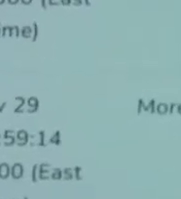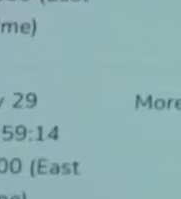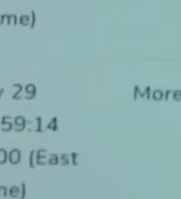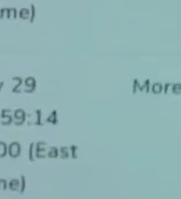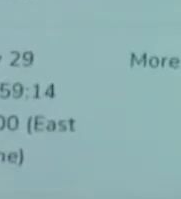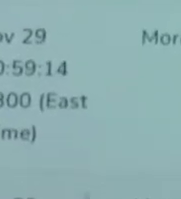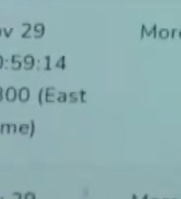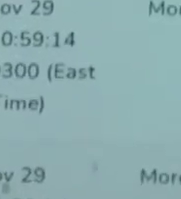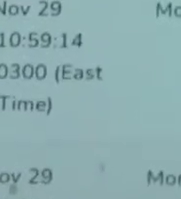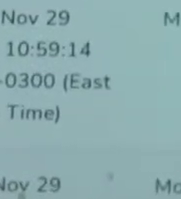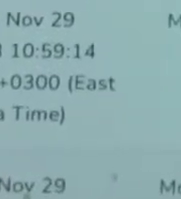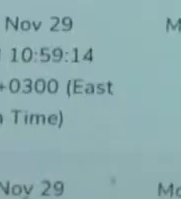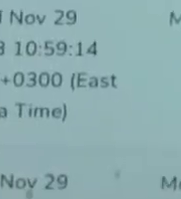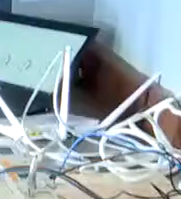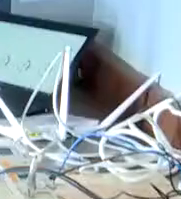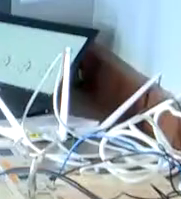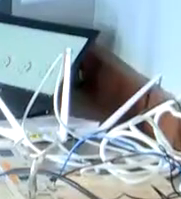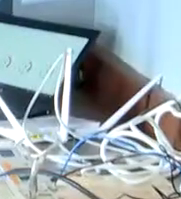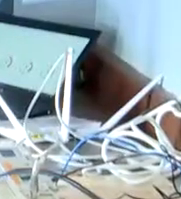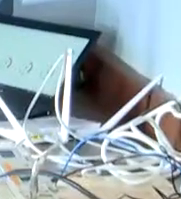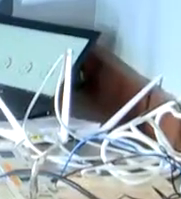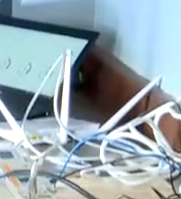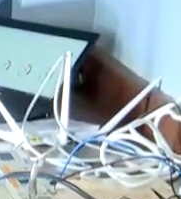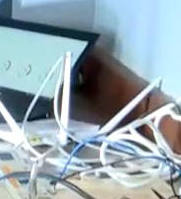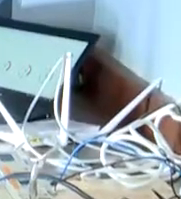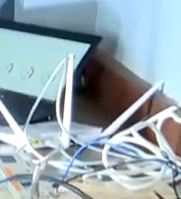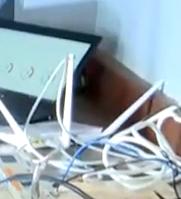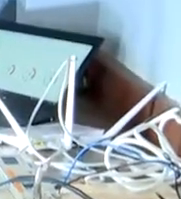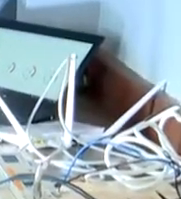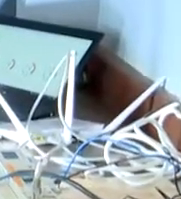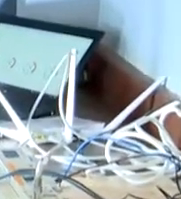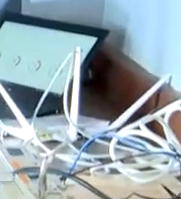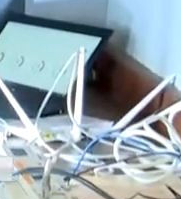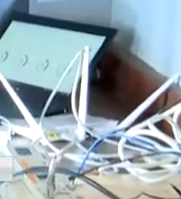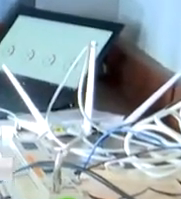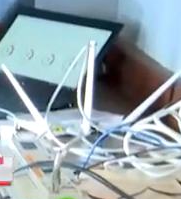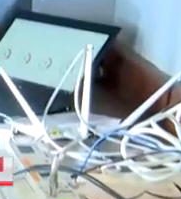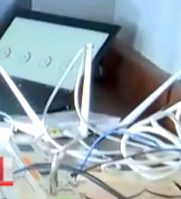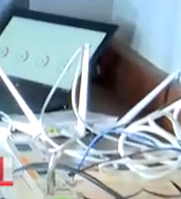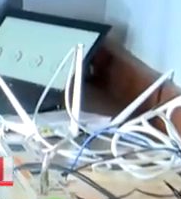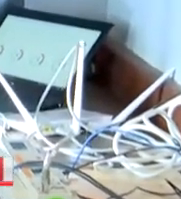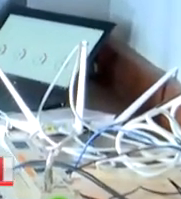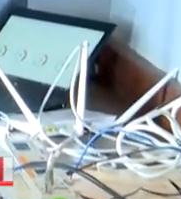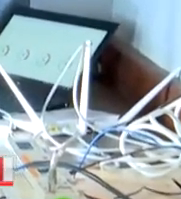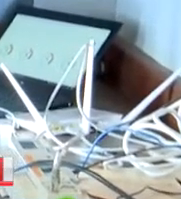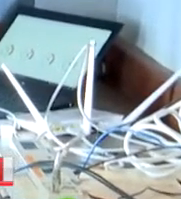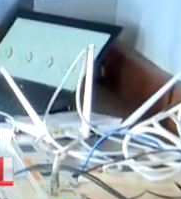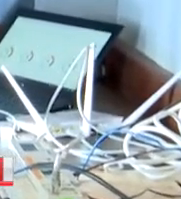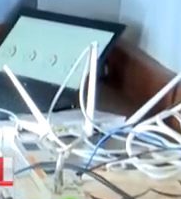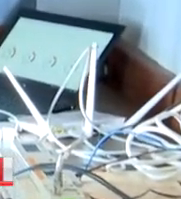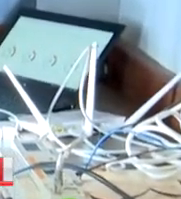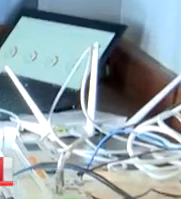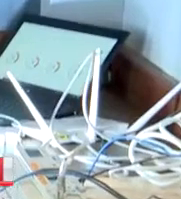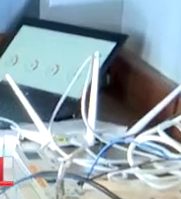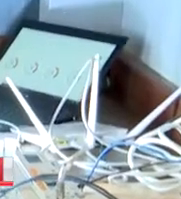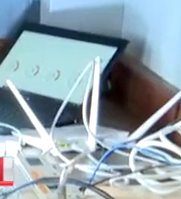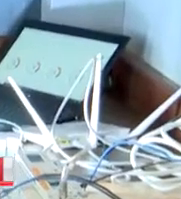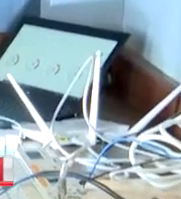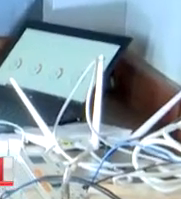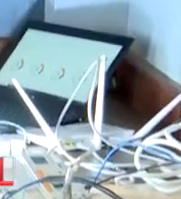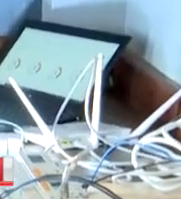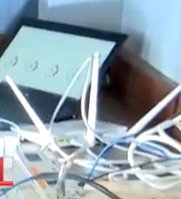apartments, estates or commercial buildings. When I talk about smart, it means we can be able to read all the